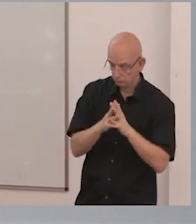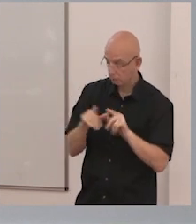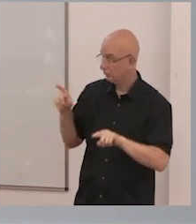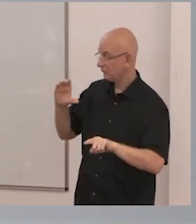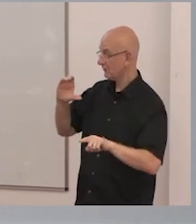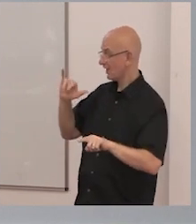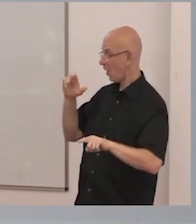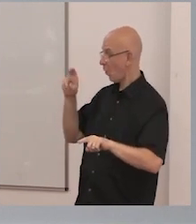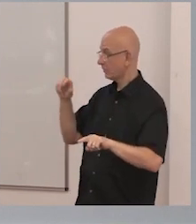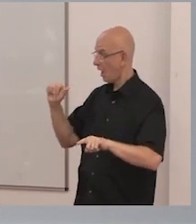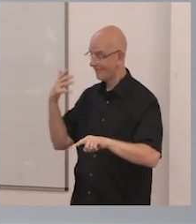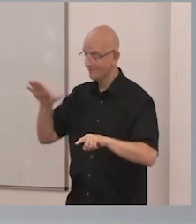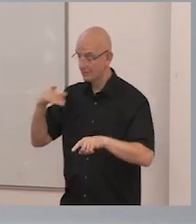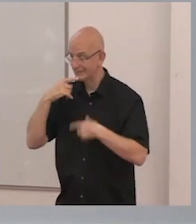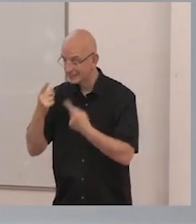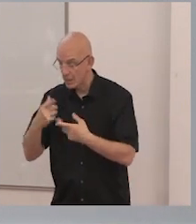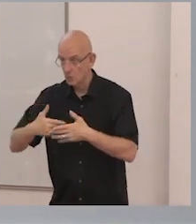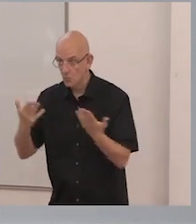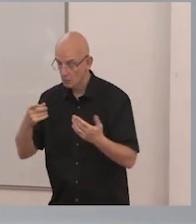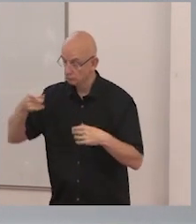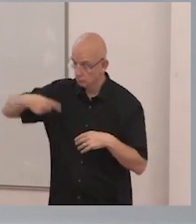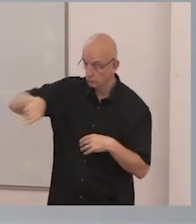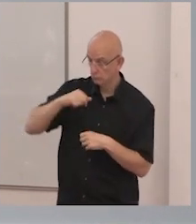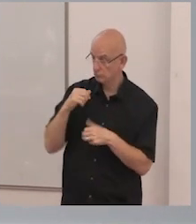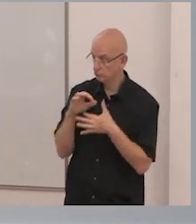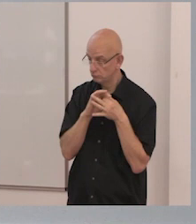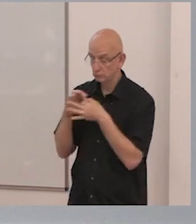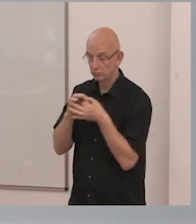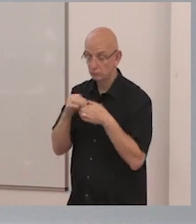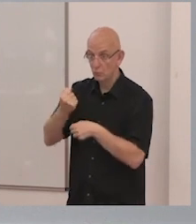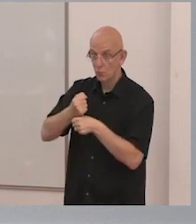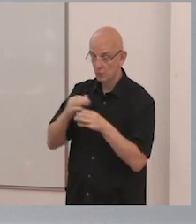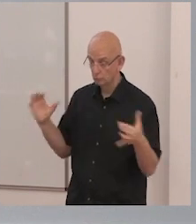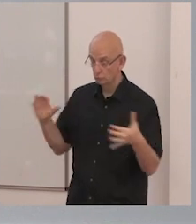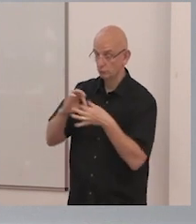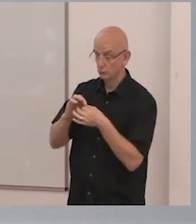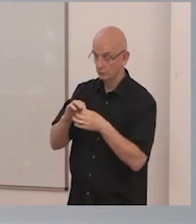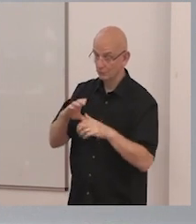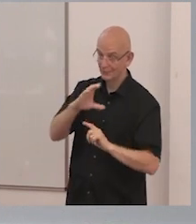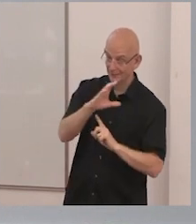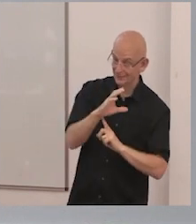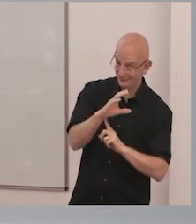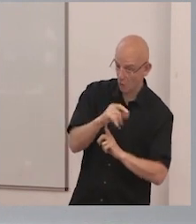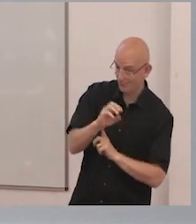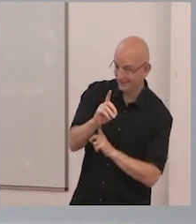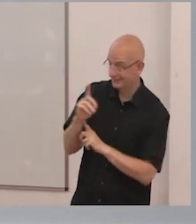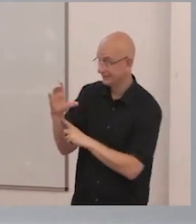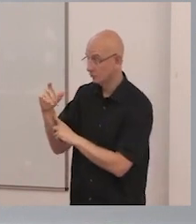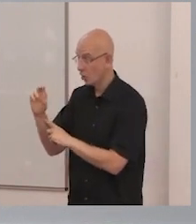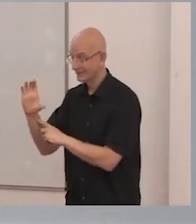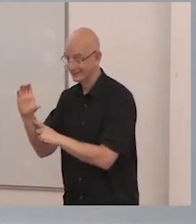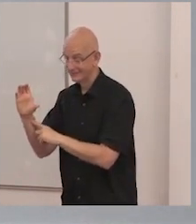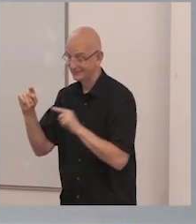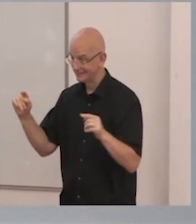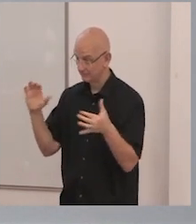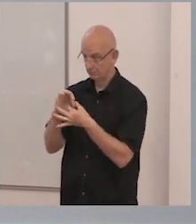since 2009, we have seen a more positive approach being taken by the CIC committee in their concluding observations, and